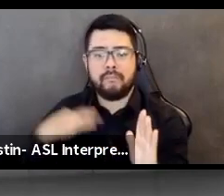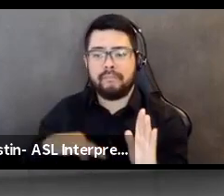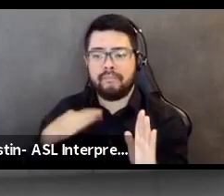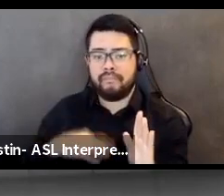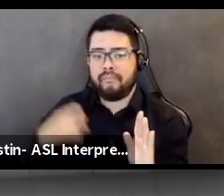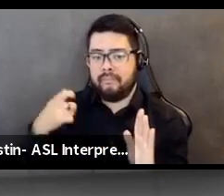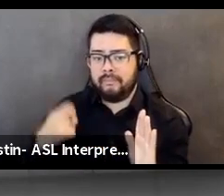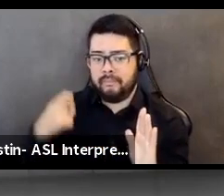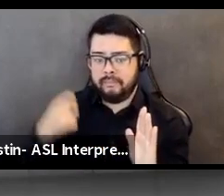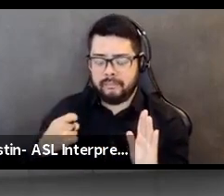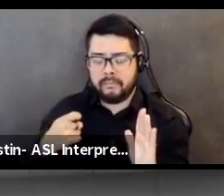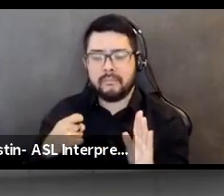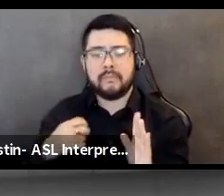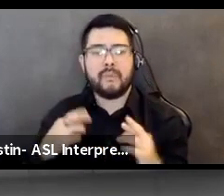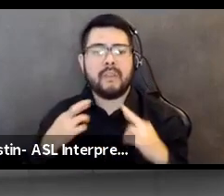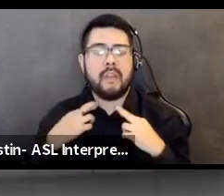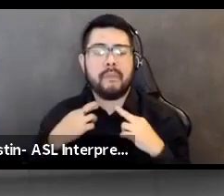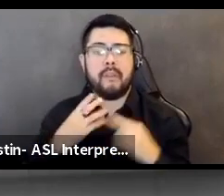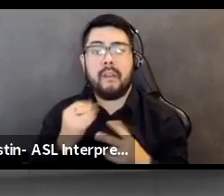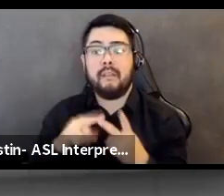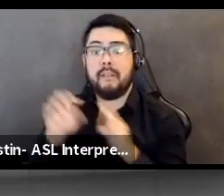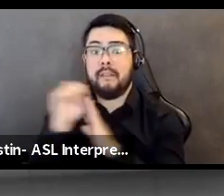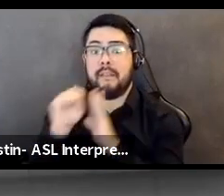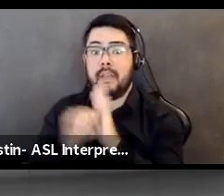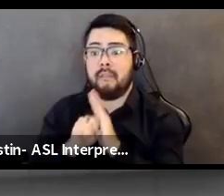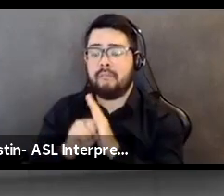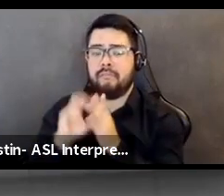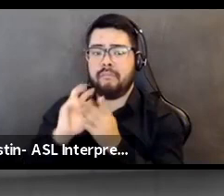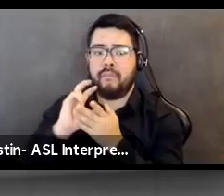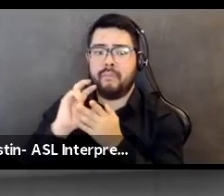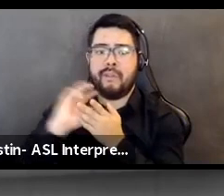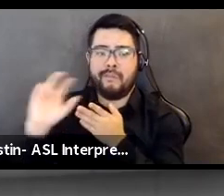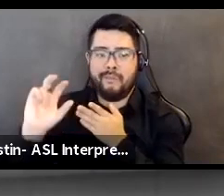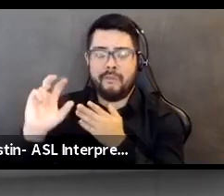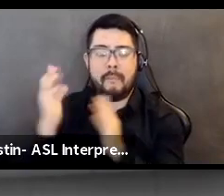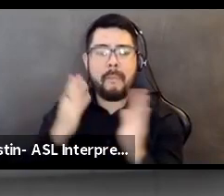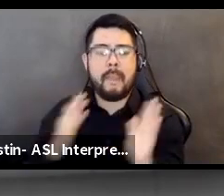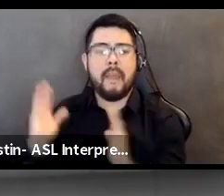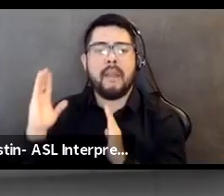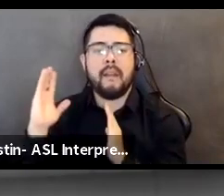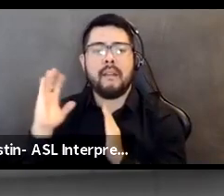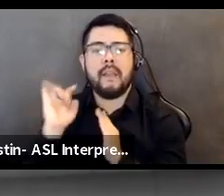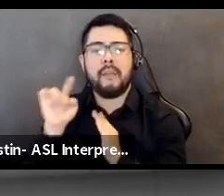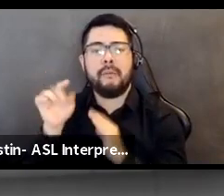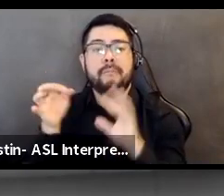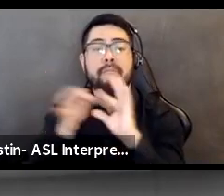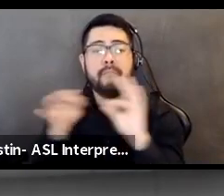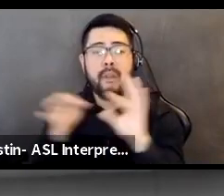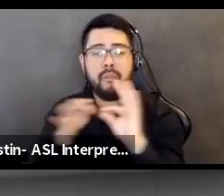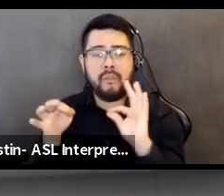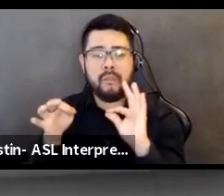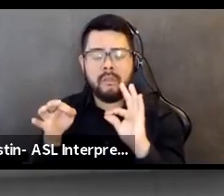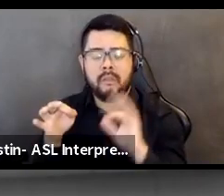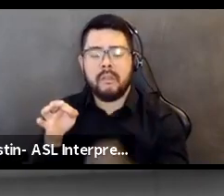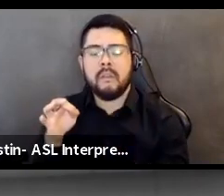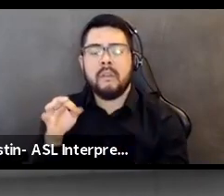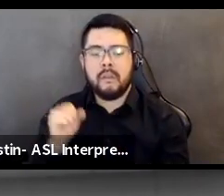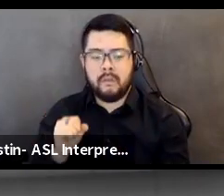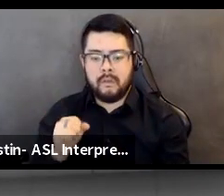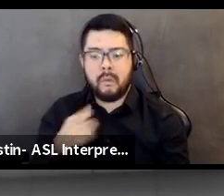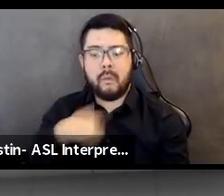funding and the state contributions and you um pointed out something that we are